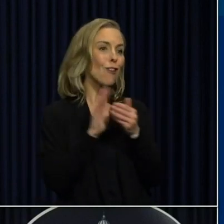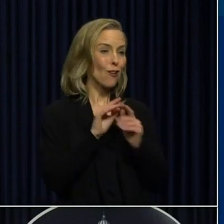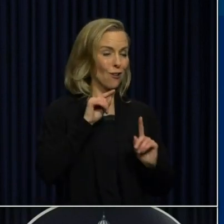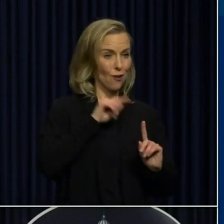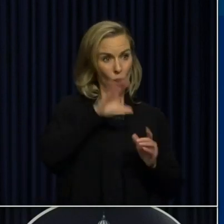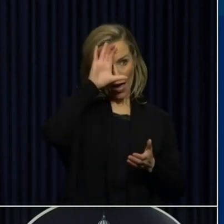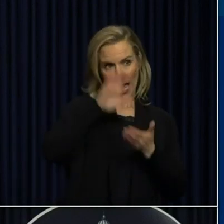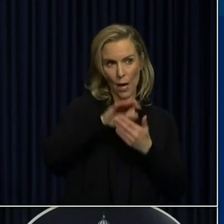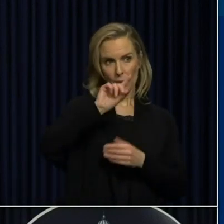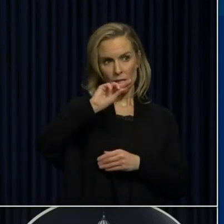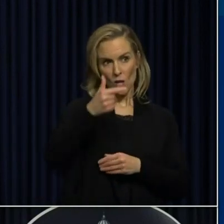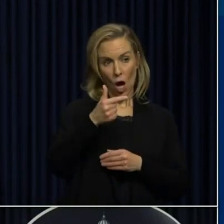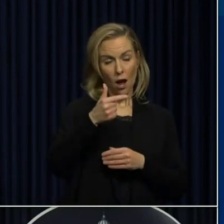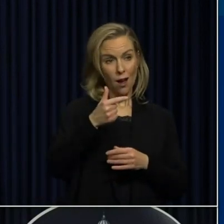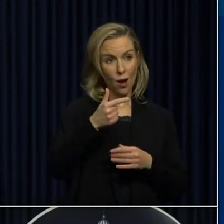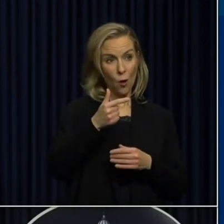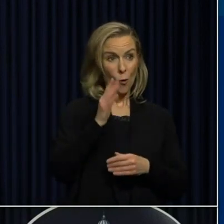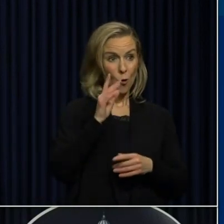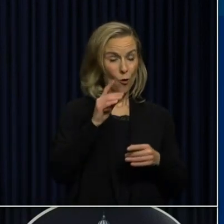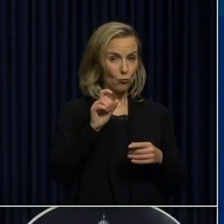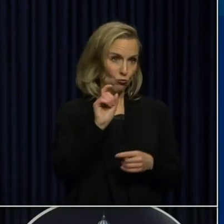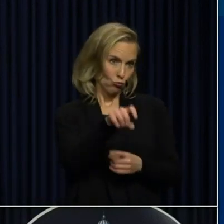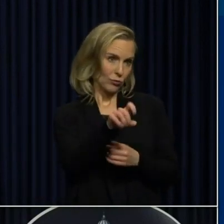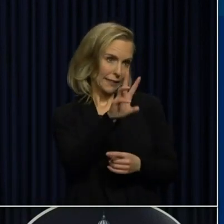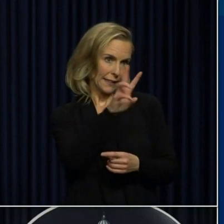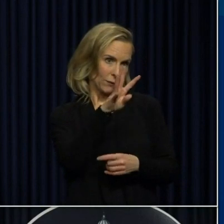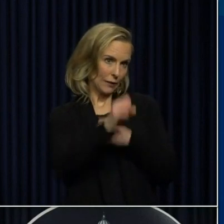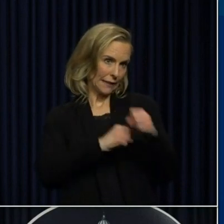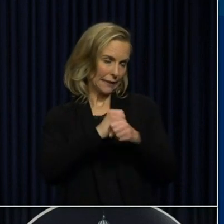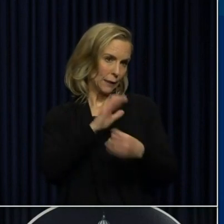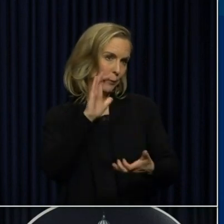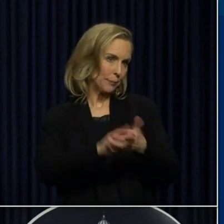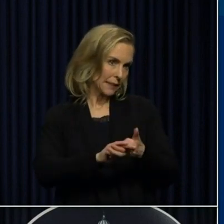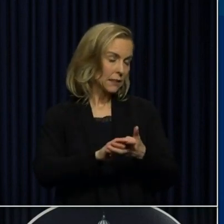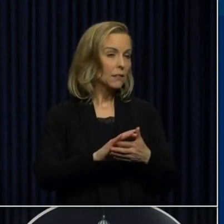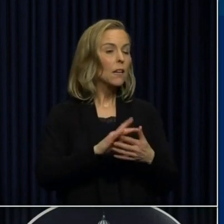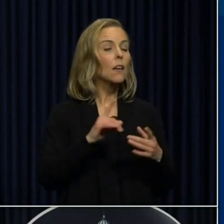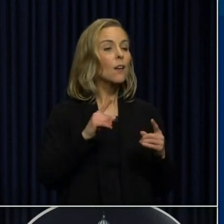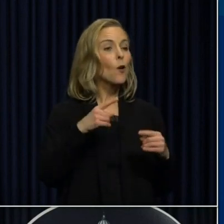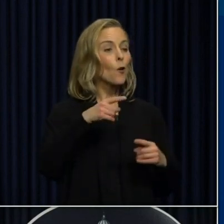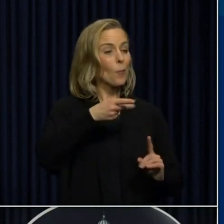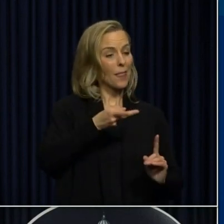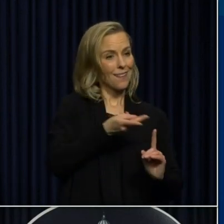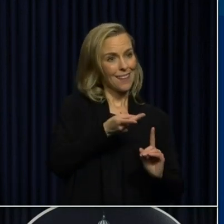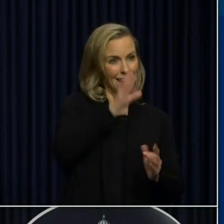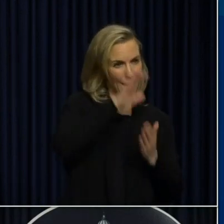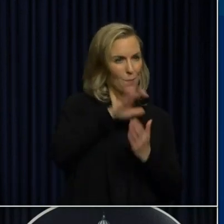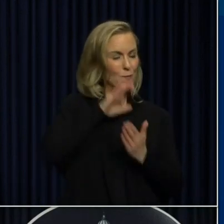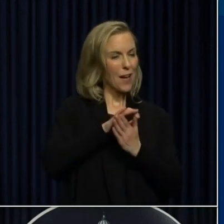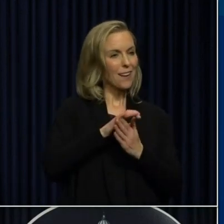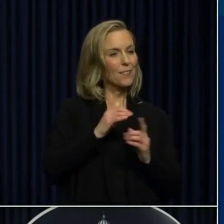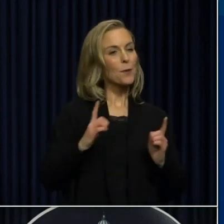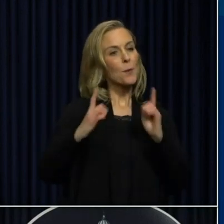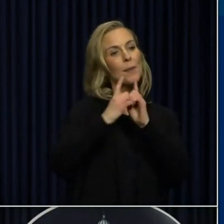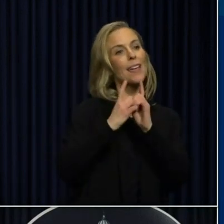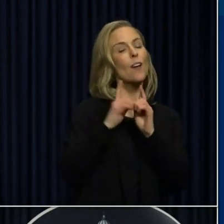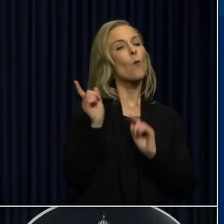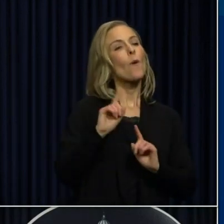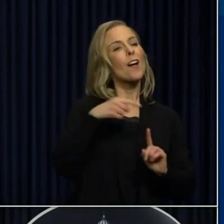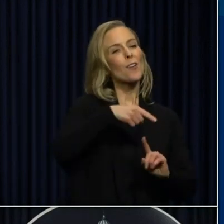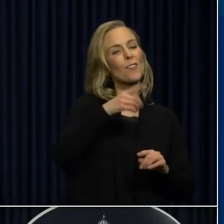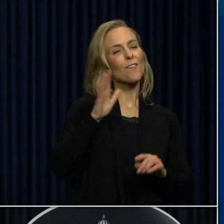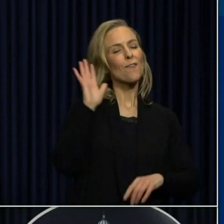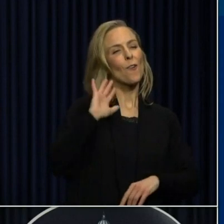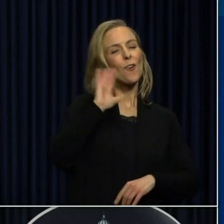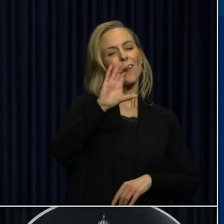celebrated 64 years of marriage. They met when she was a car hop, and he returned there every day